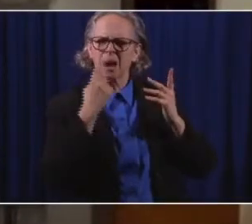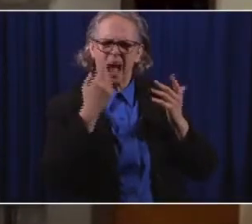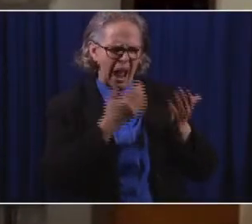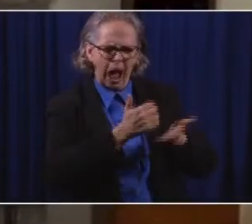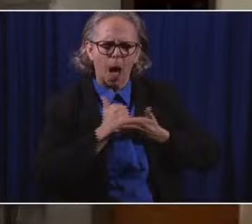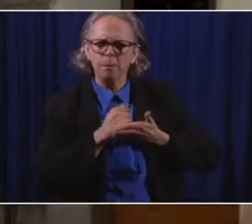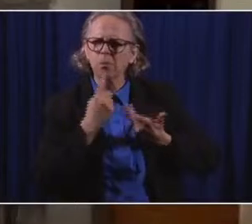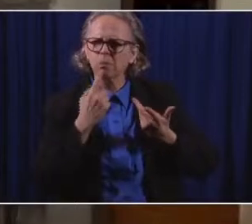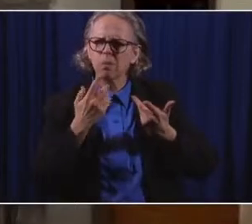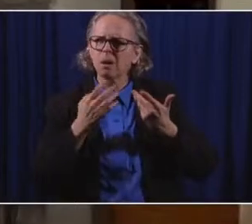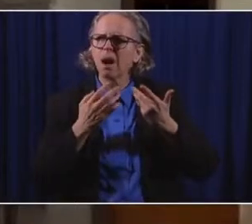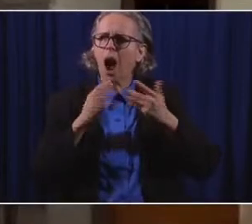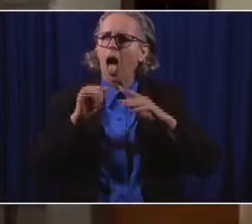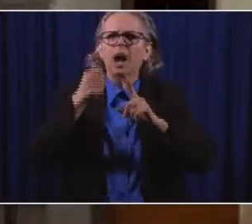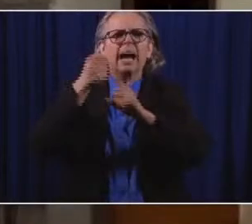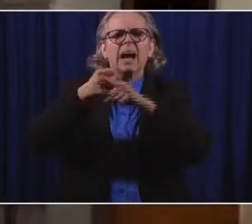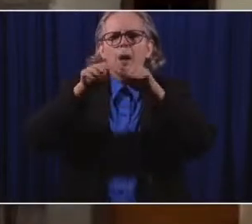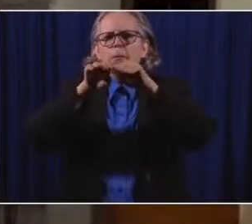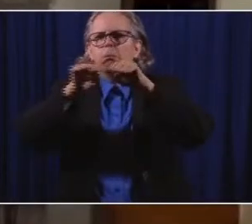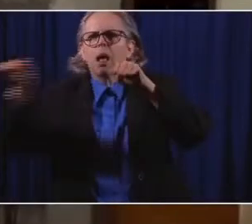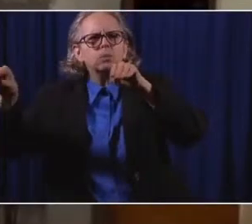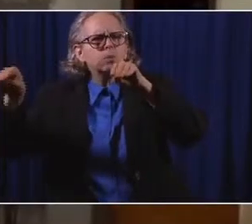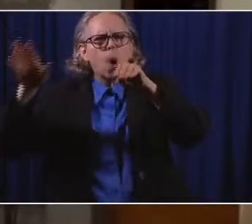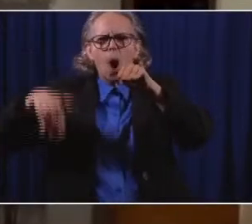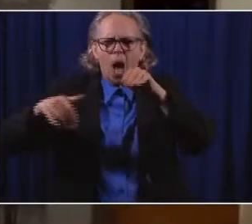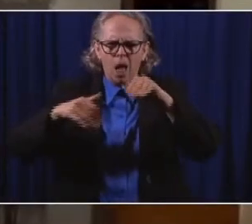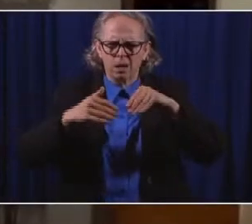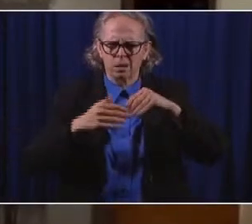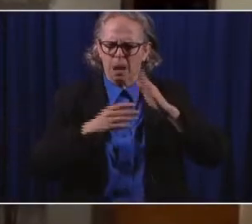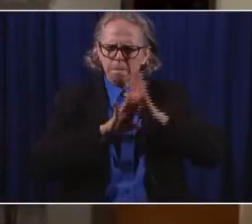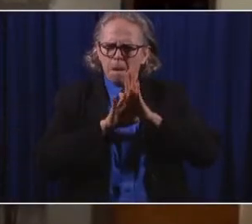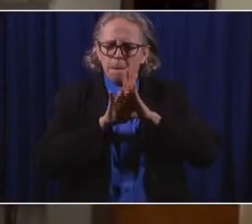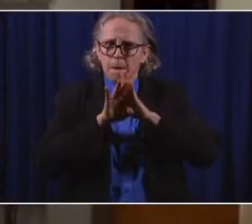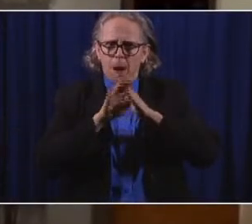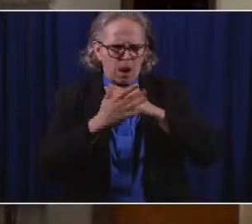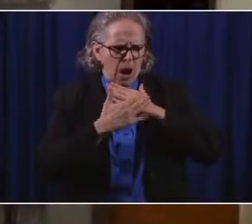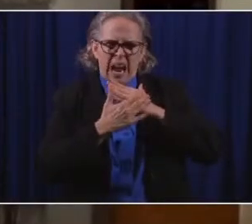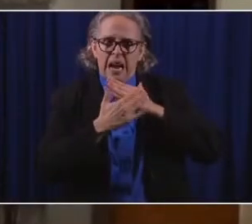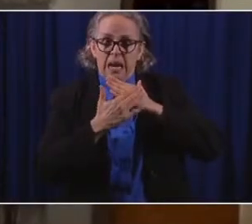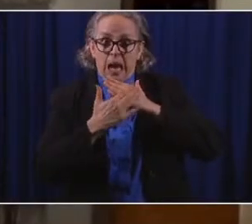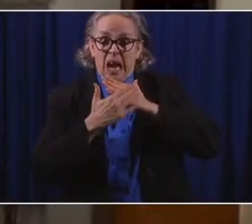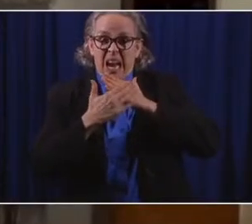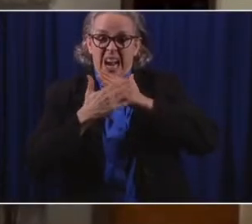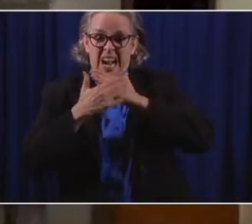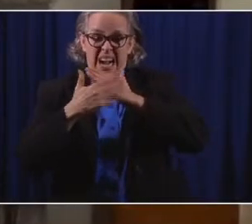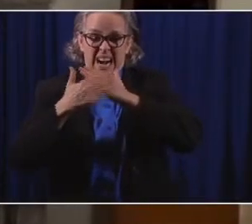all. COVID positive utilization has basically doubled